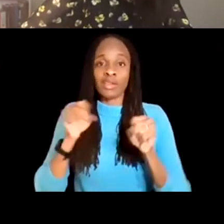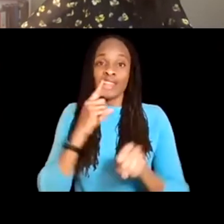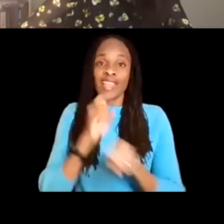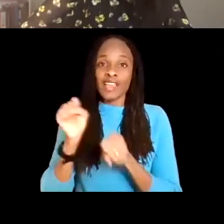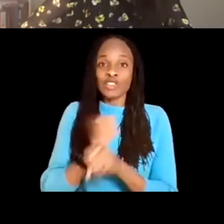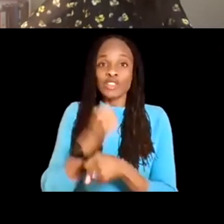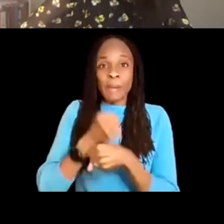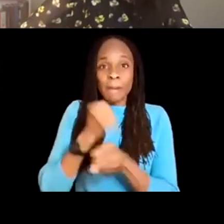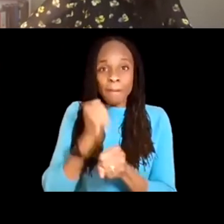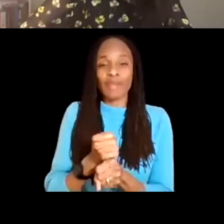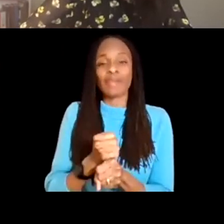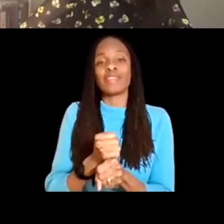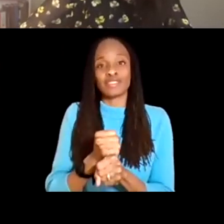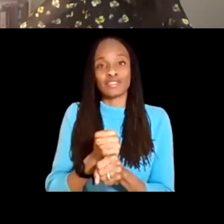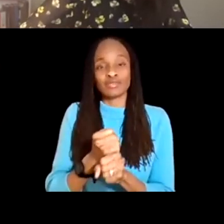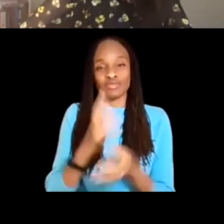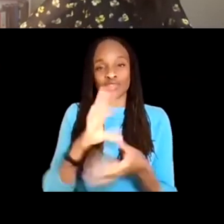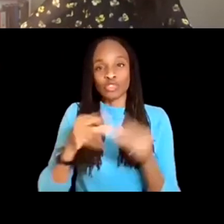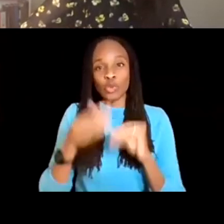story better, more authentic.